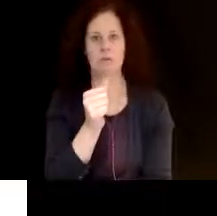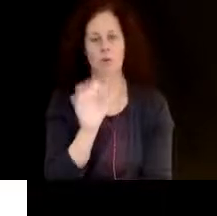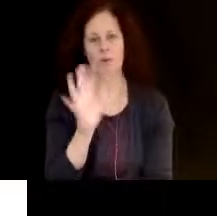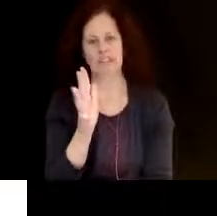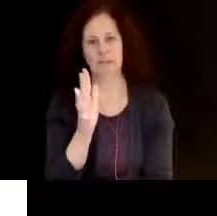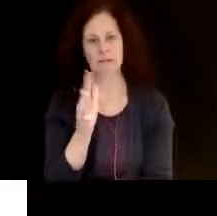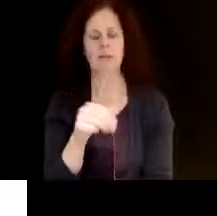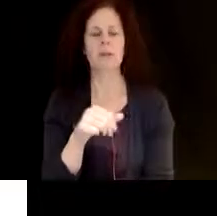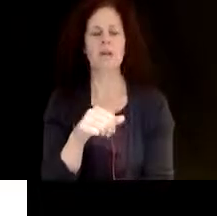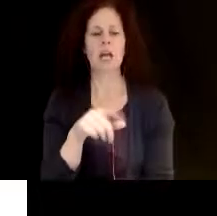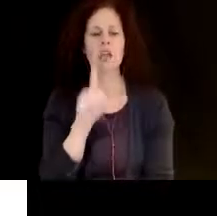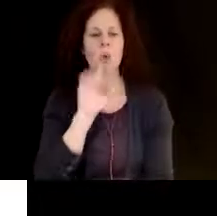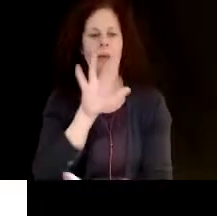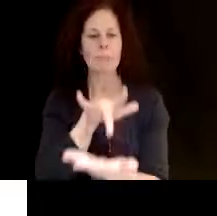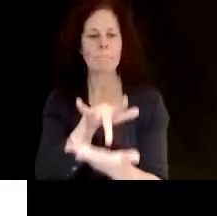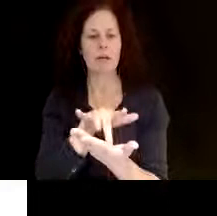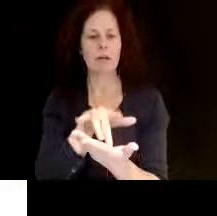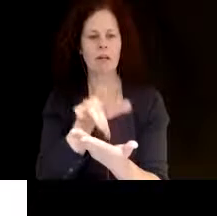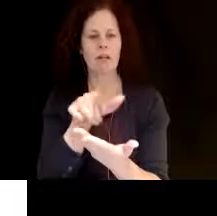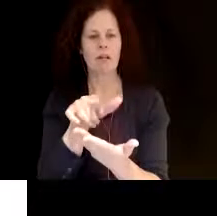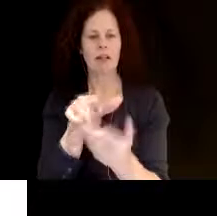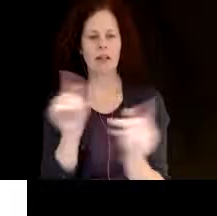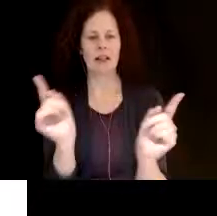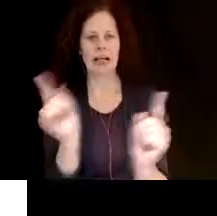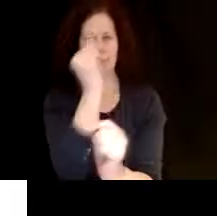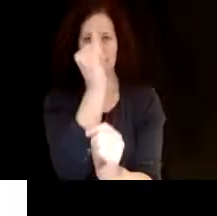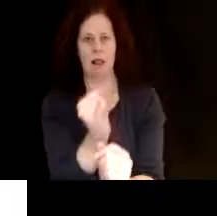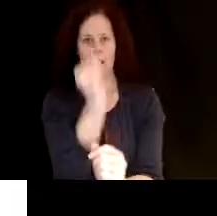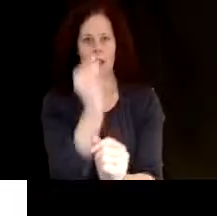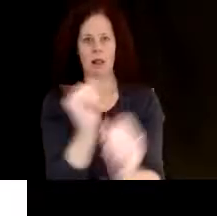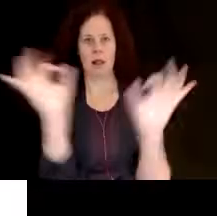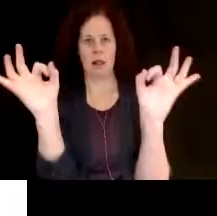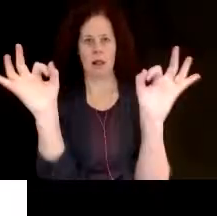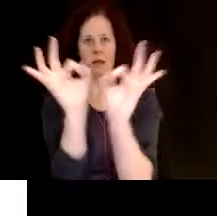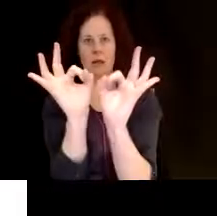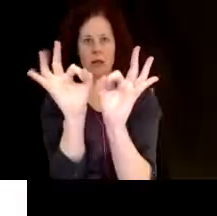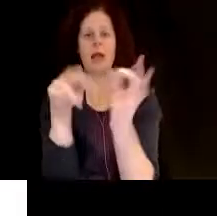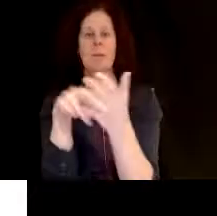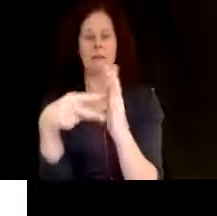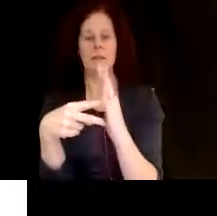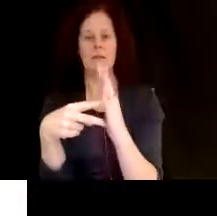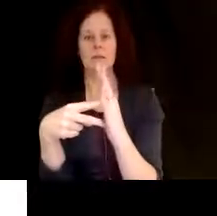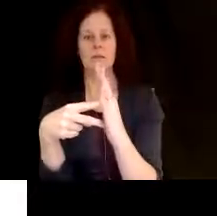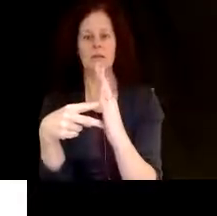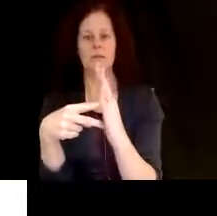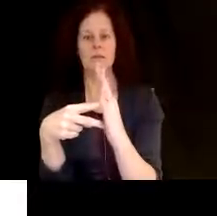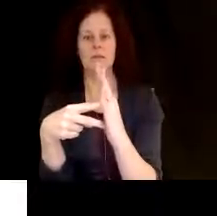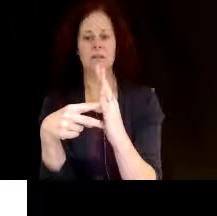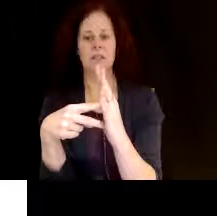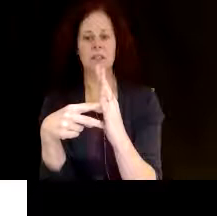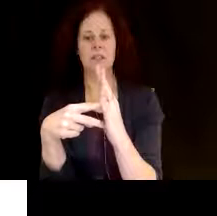of represents no relationship. So the closer the point is to the center line, the more likely it means that